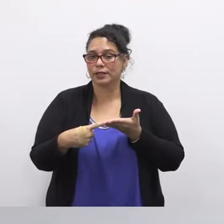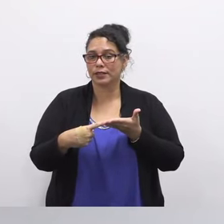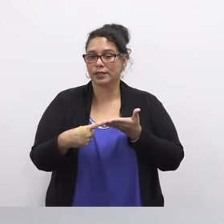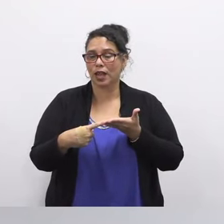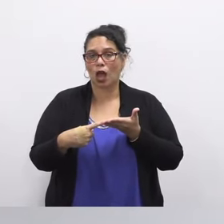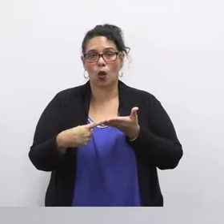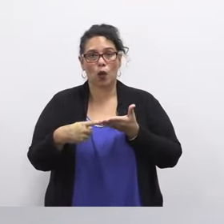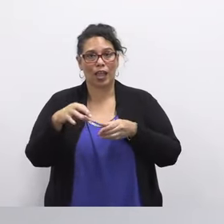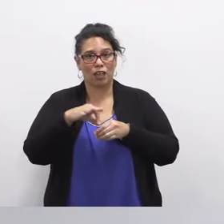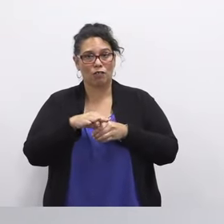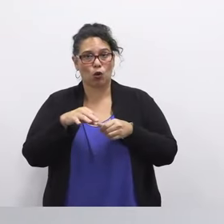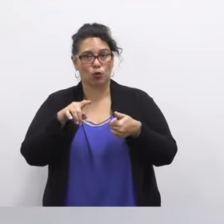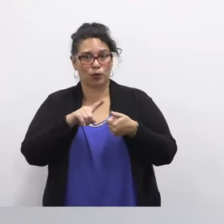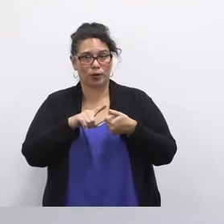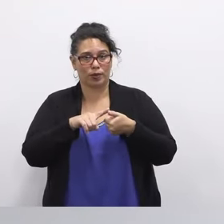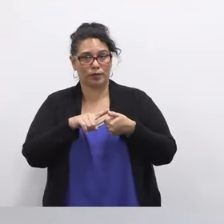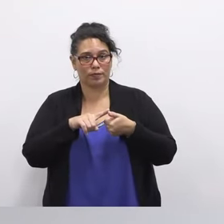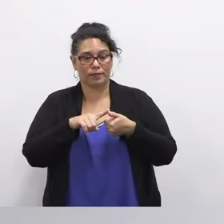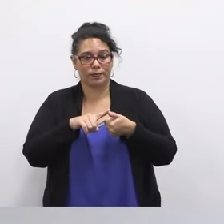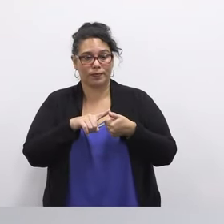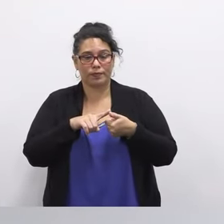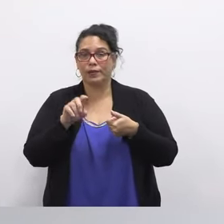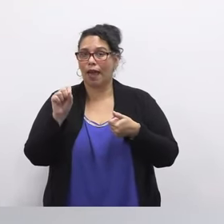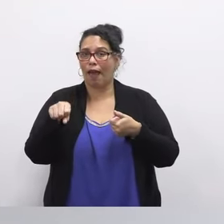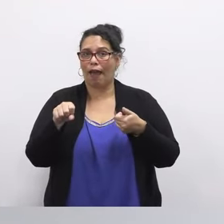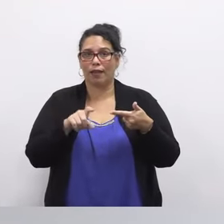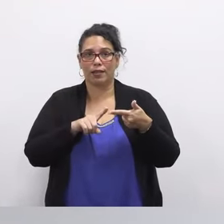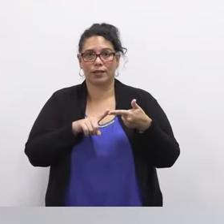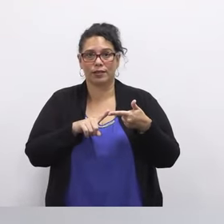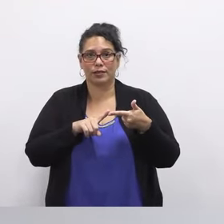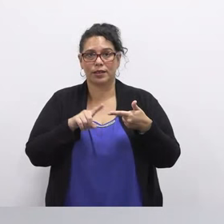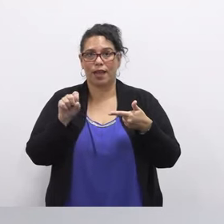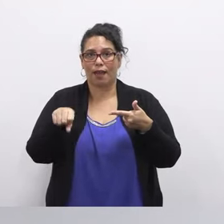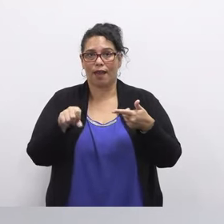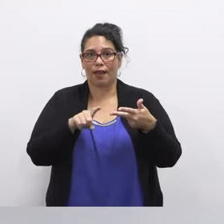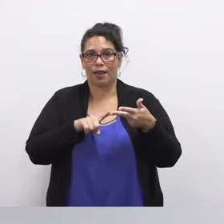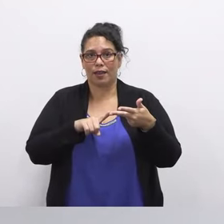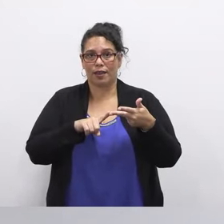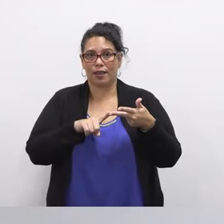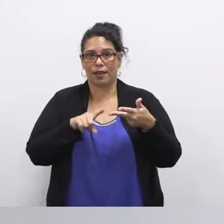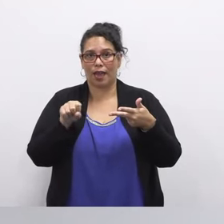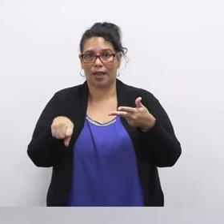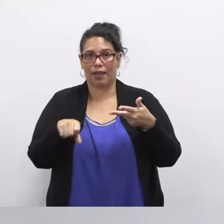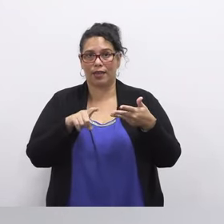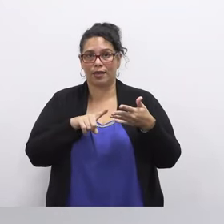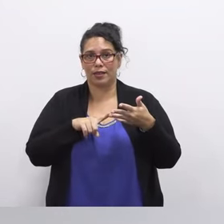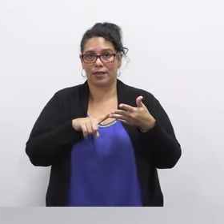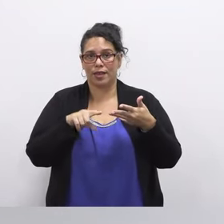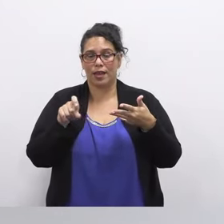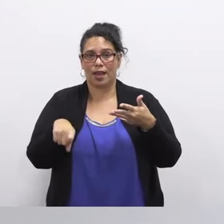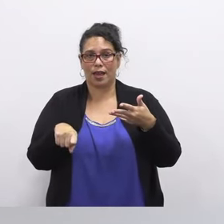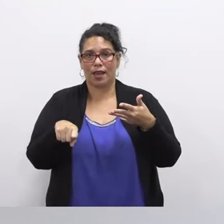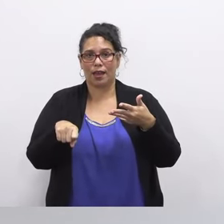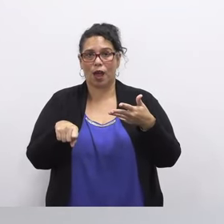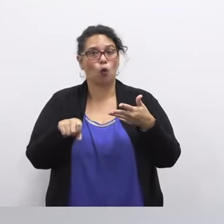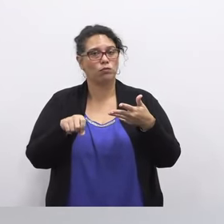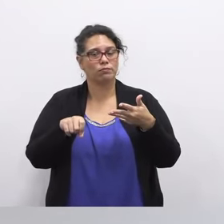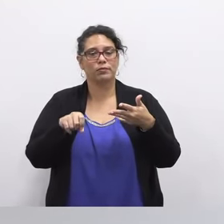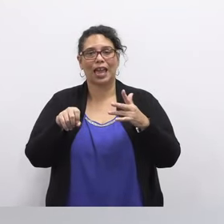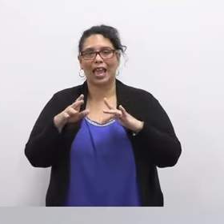Roll call vote. Mr. Miller? Aye. Ms. Kerr? Aye. Ms. Craighead? Aye. Mr. Otto?